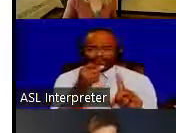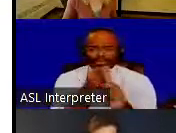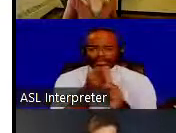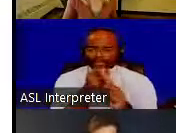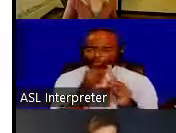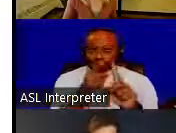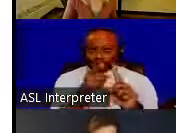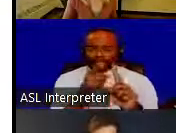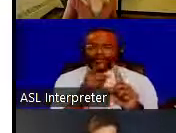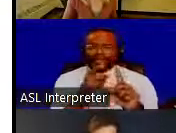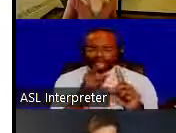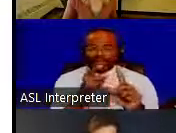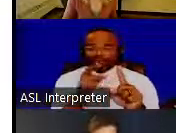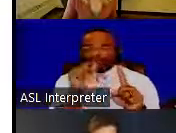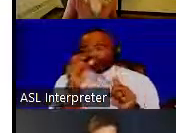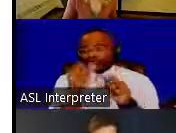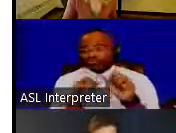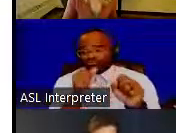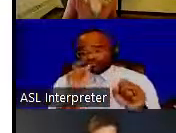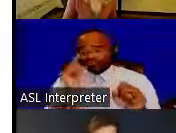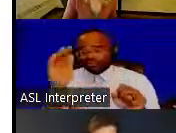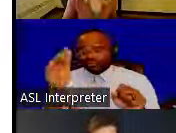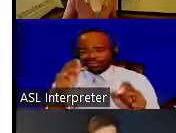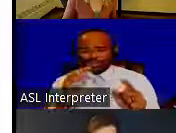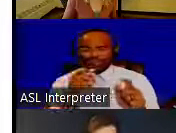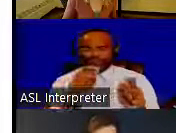in 20 years' time.